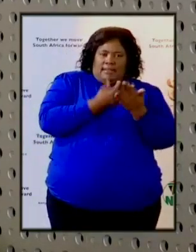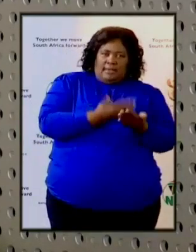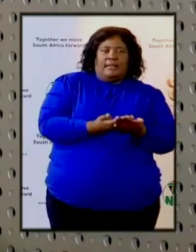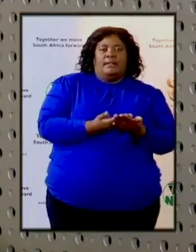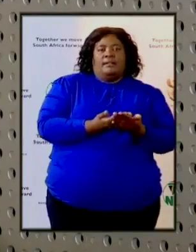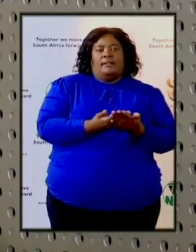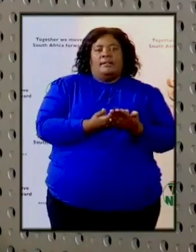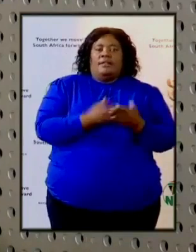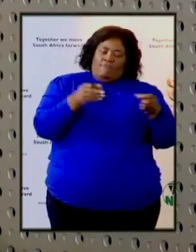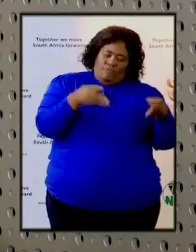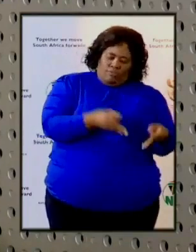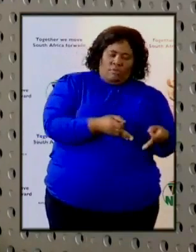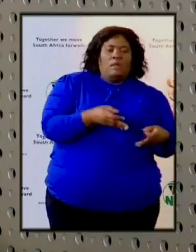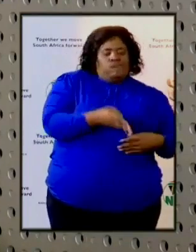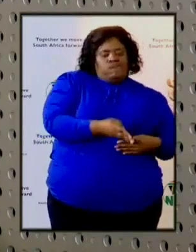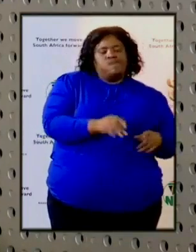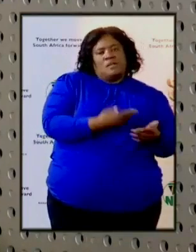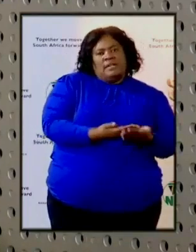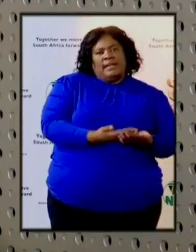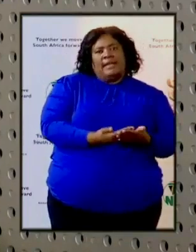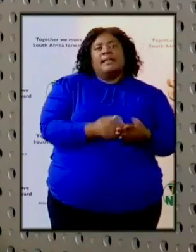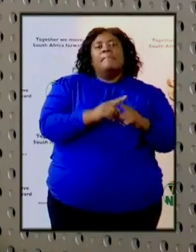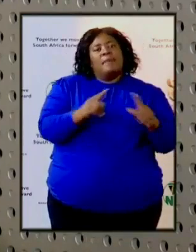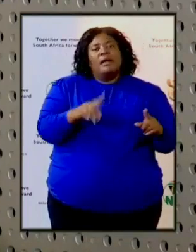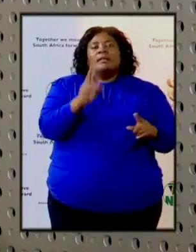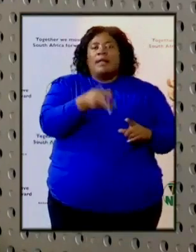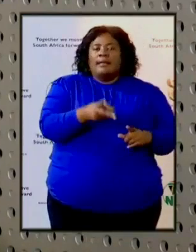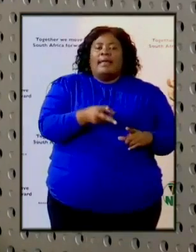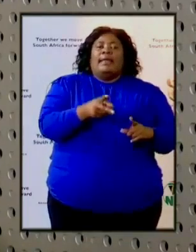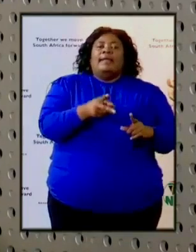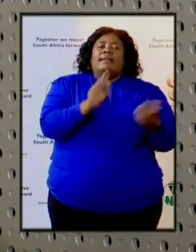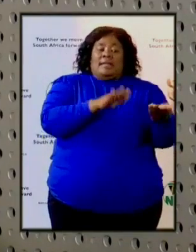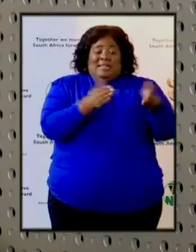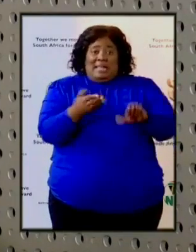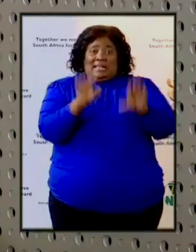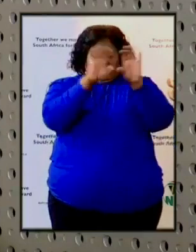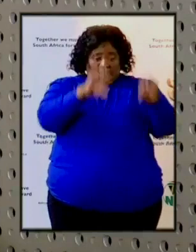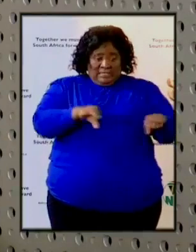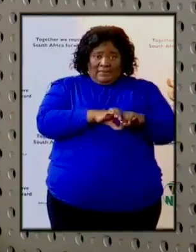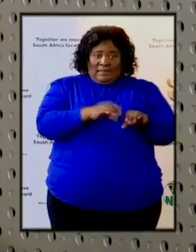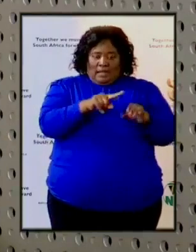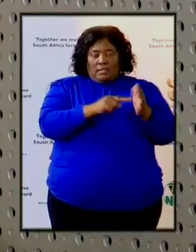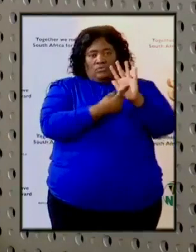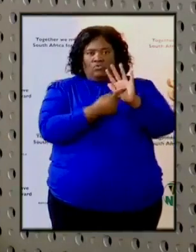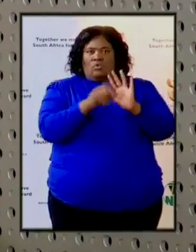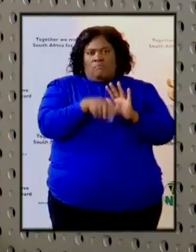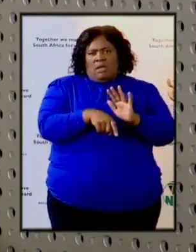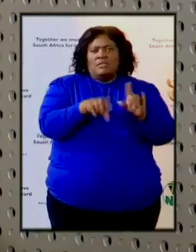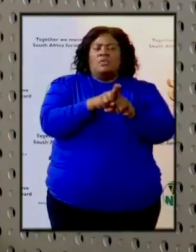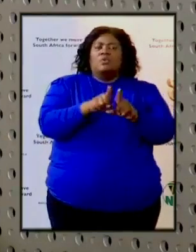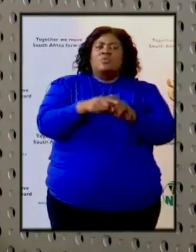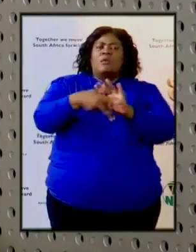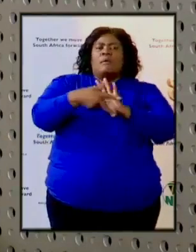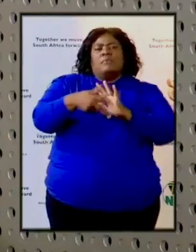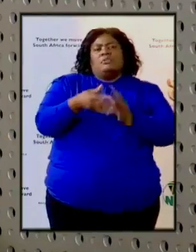conditions, they have to have a death certificate, they have to have a permission that they will get